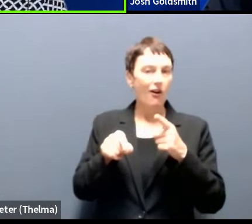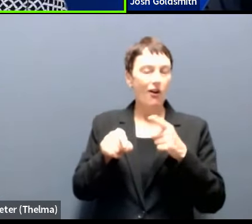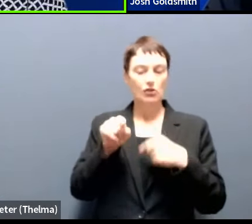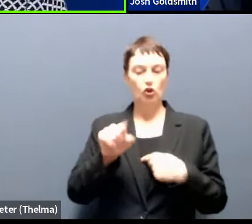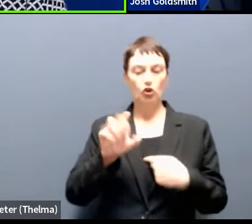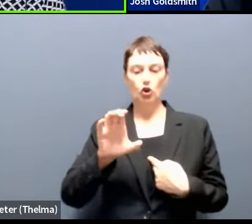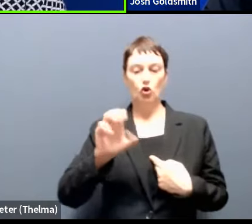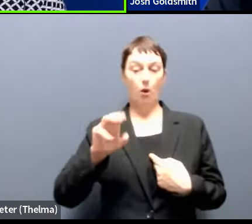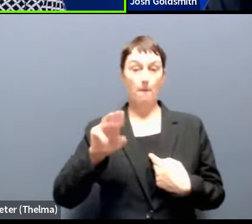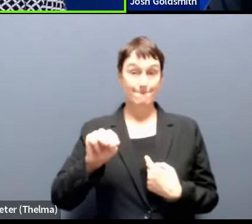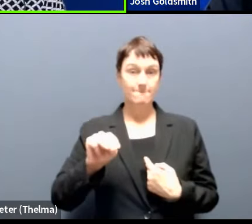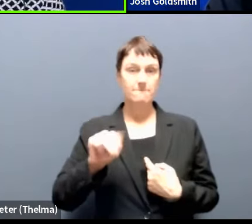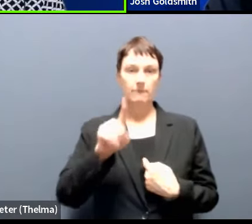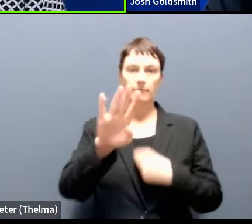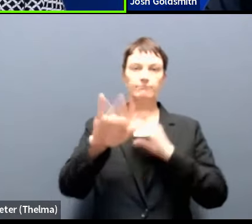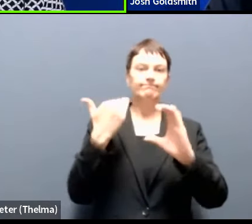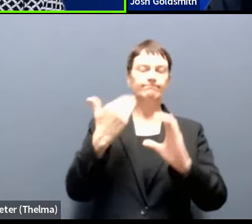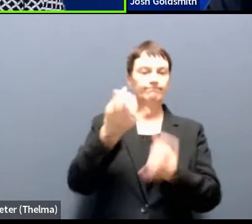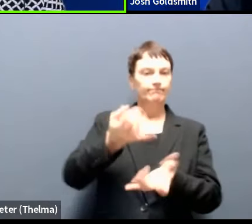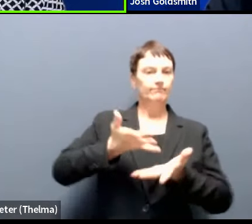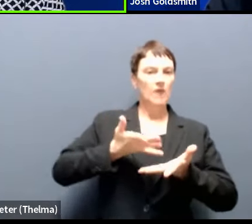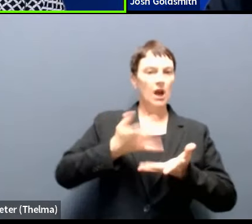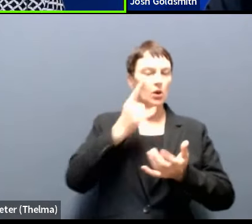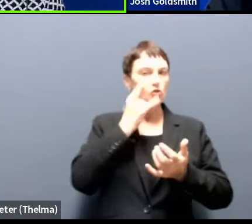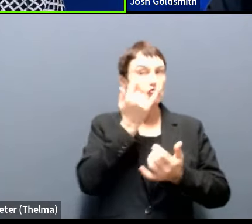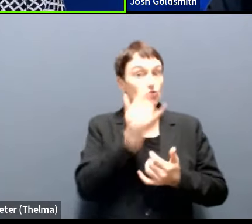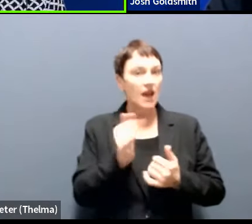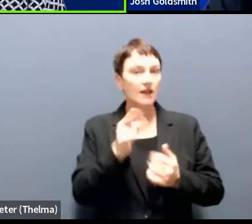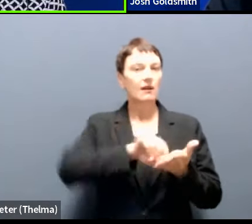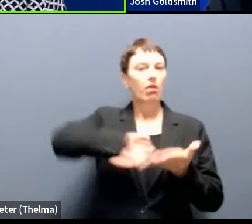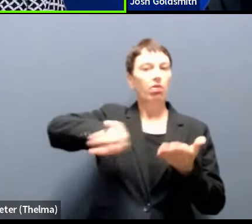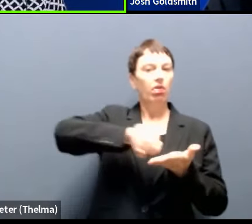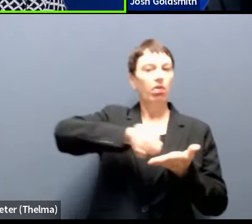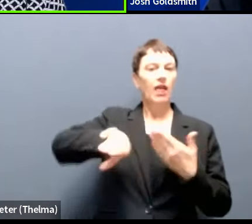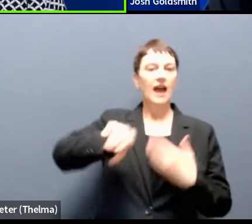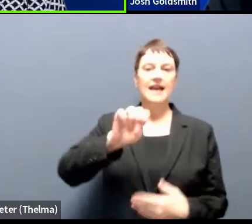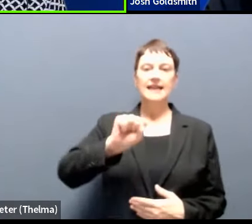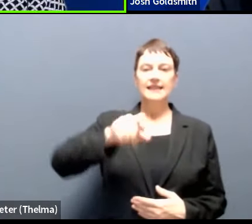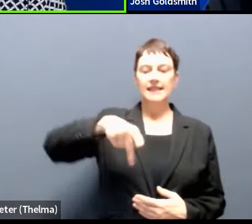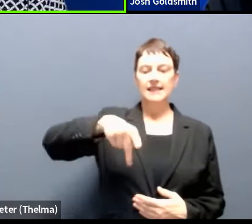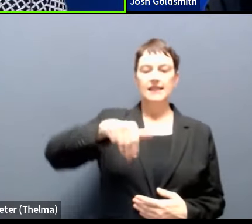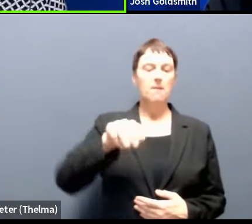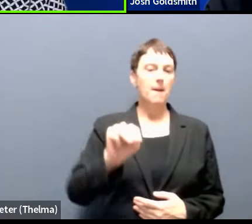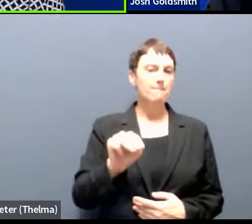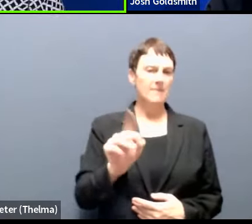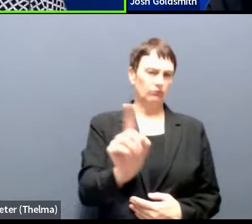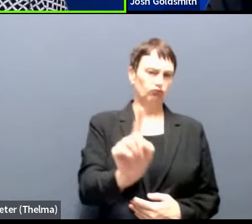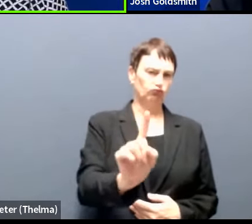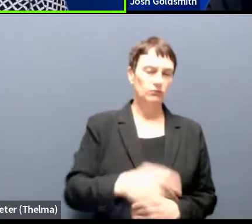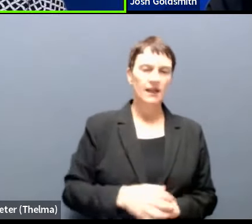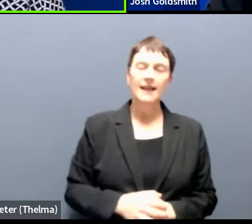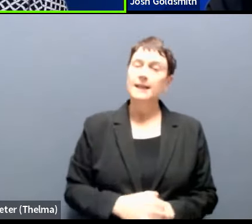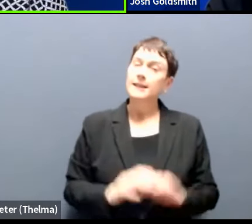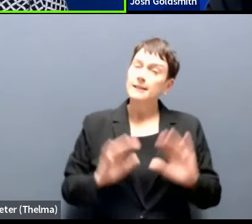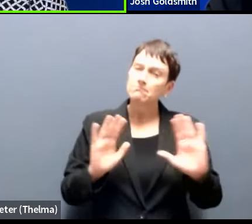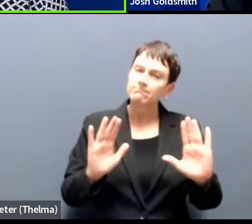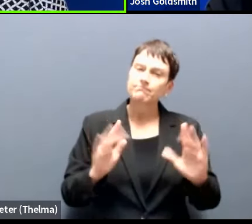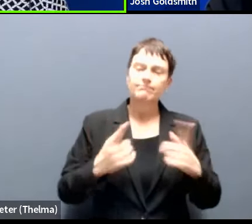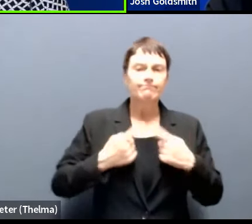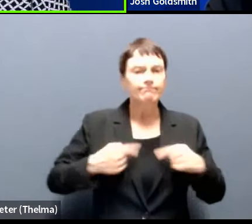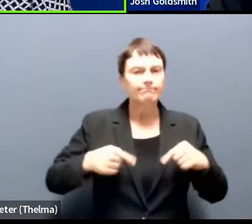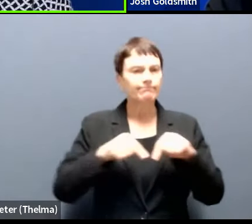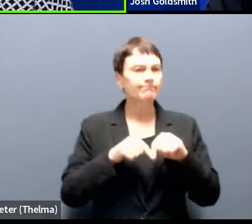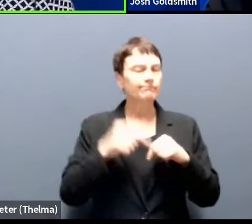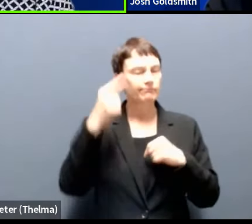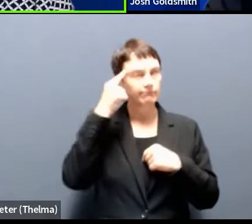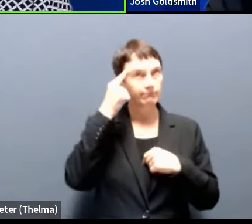one other topic that is very important for us, which is scholarships. We really want to support students. So Josh, can you tell us all